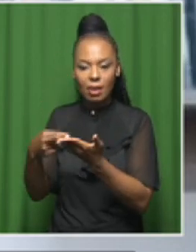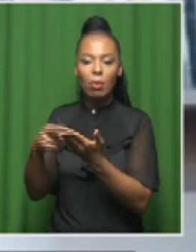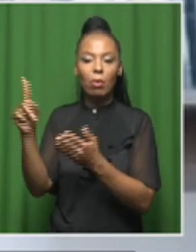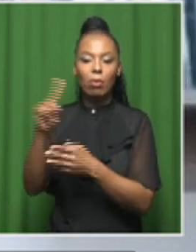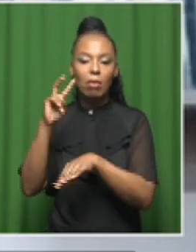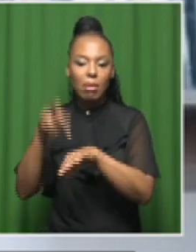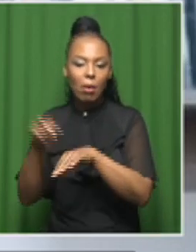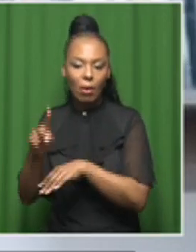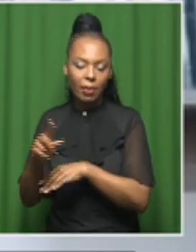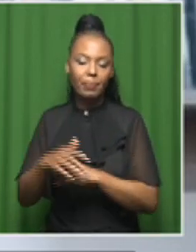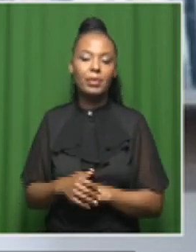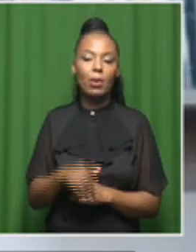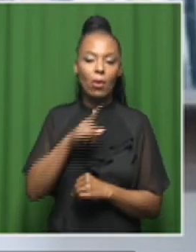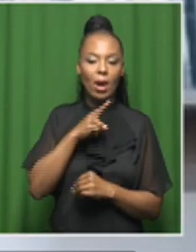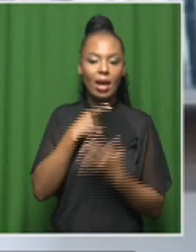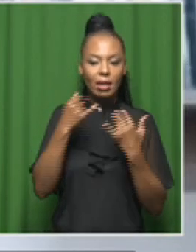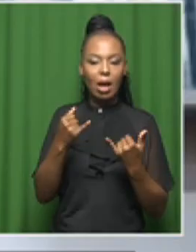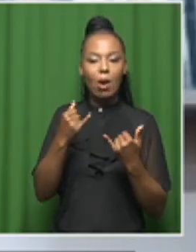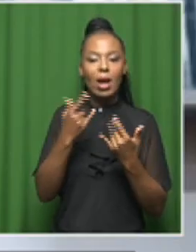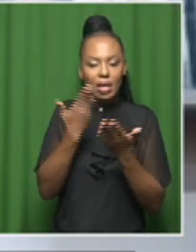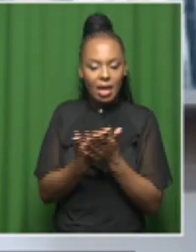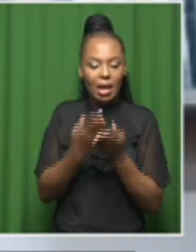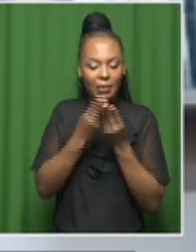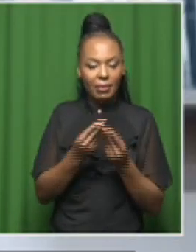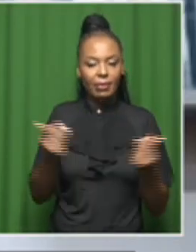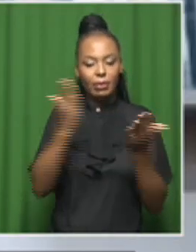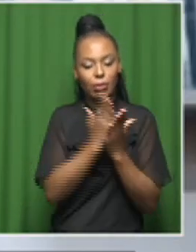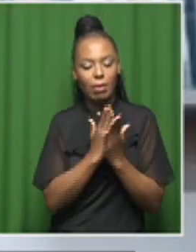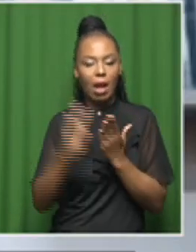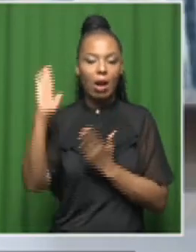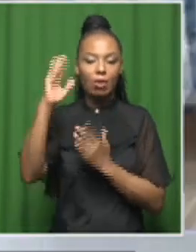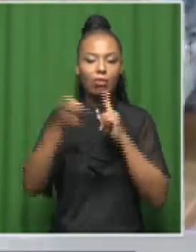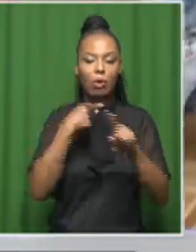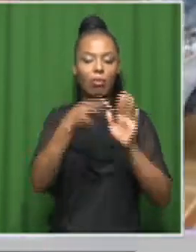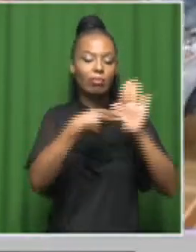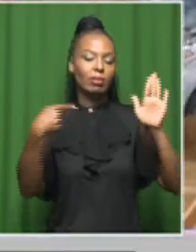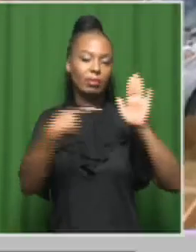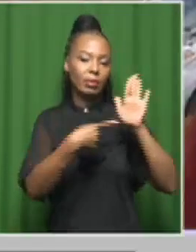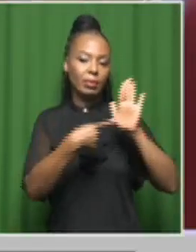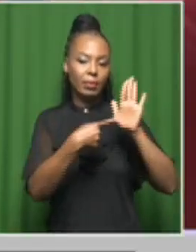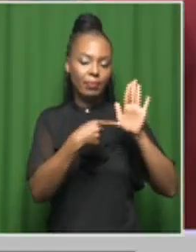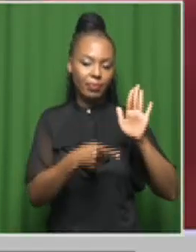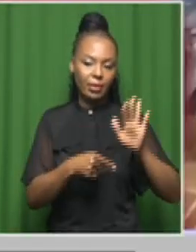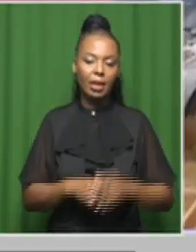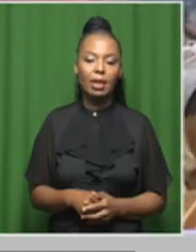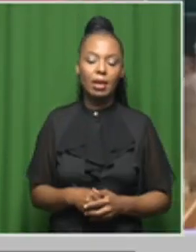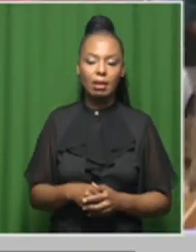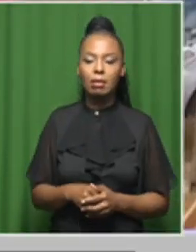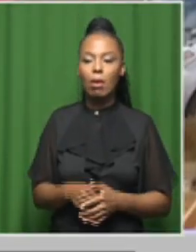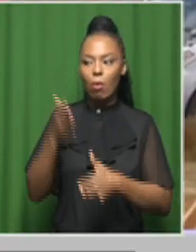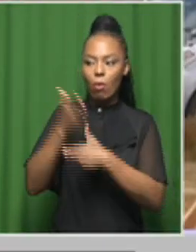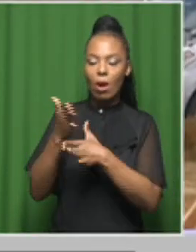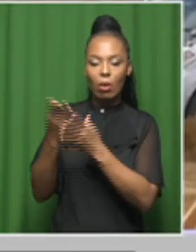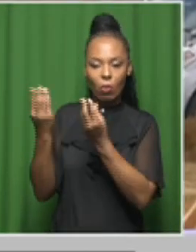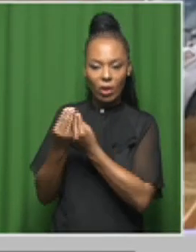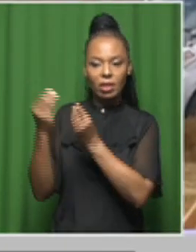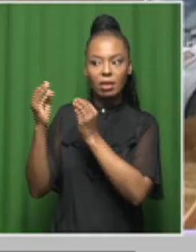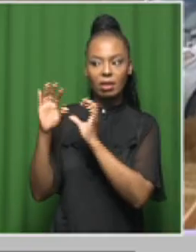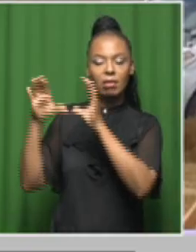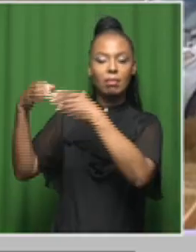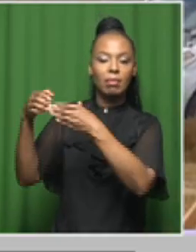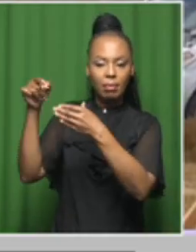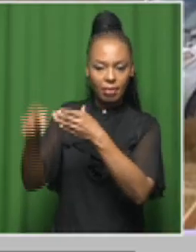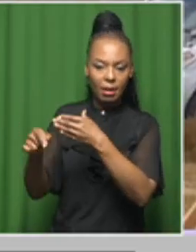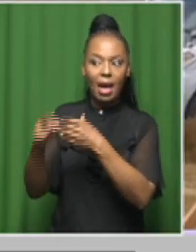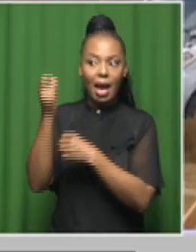the getting out of the grey listing, as it were. So we have been working with the sector. Fortunately, they do understand